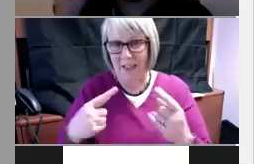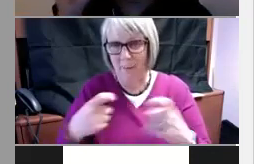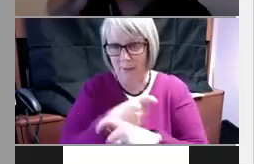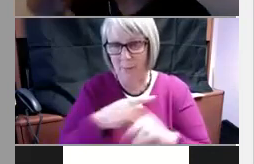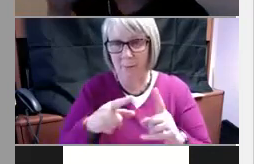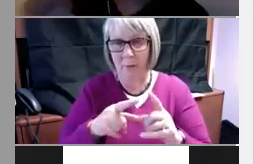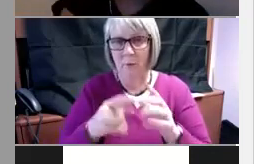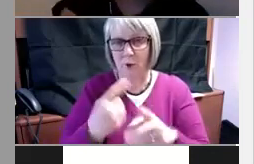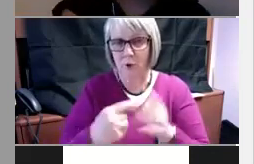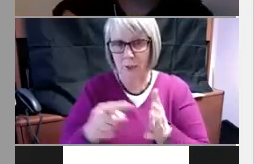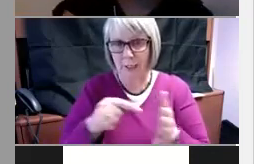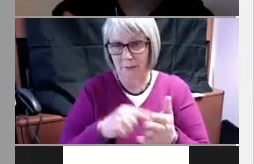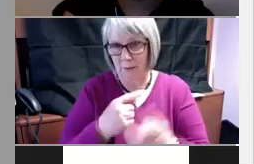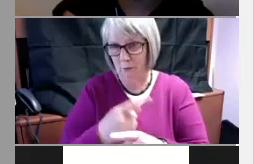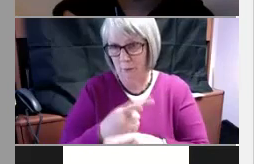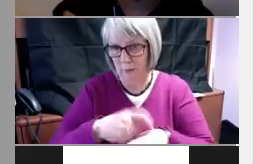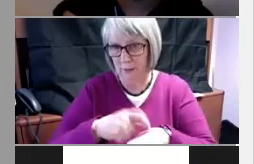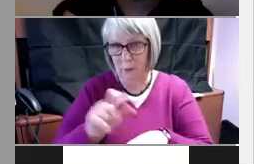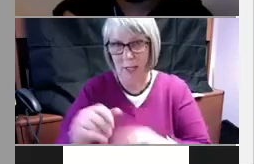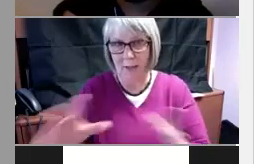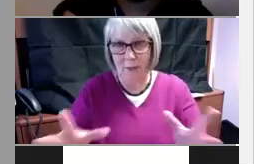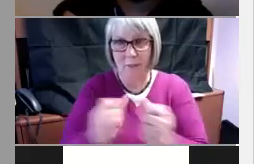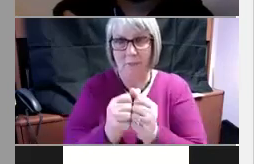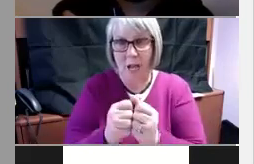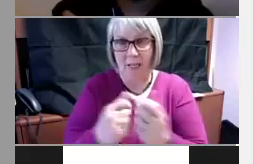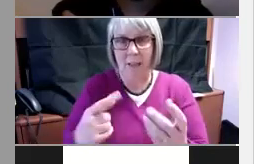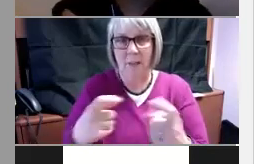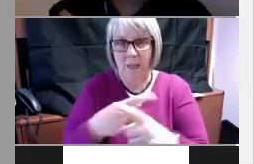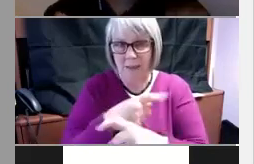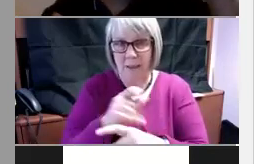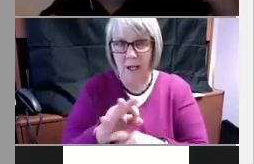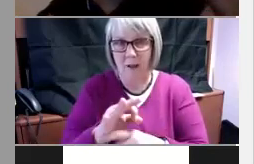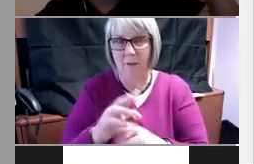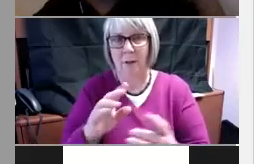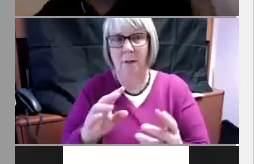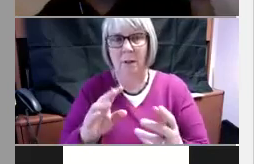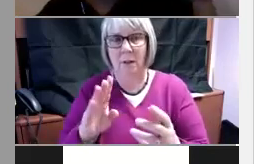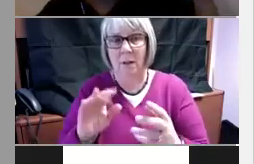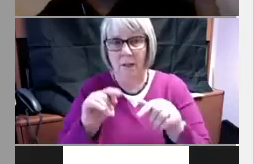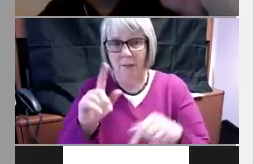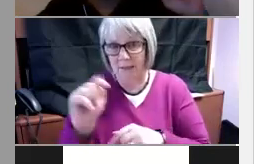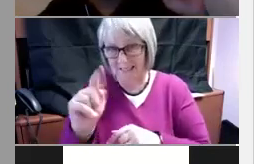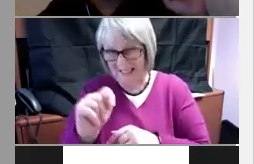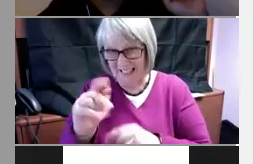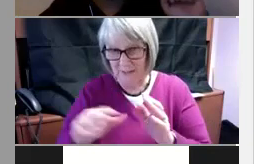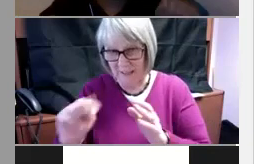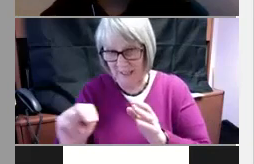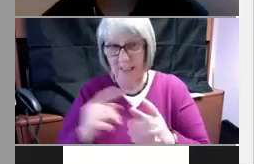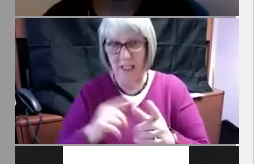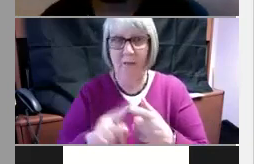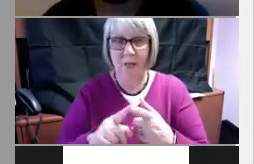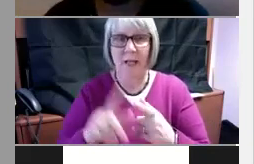element every time. So we had the combined complexity of theta 1, and then we had the divide complexity of t of n